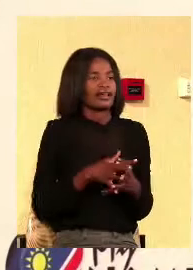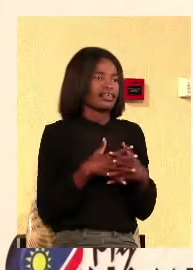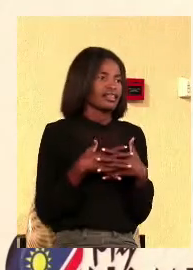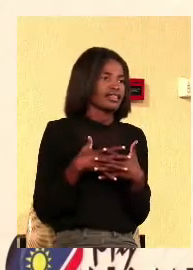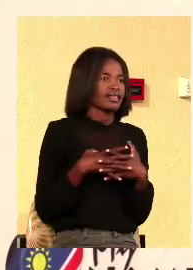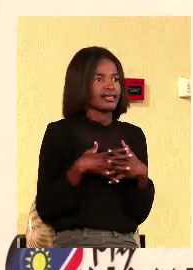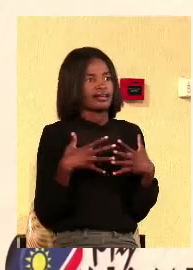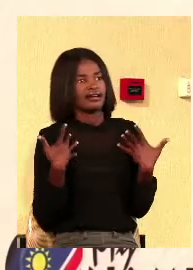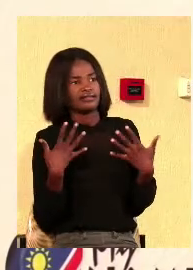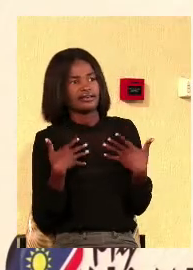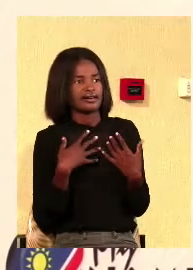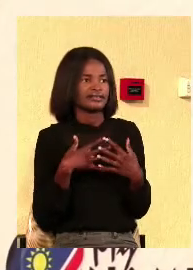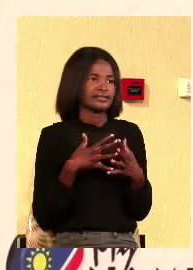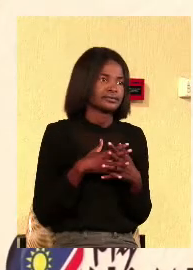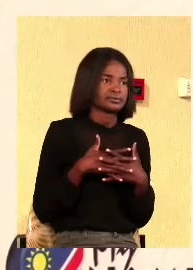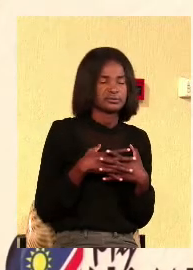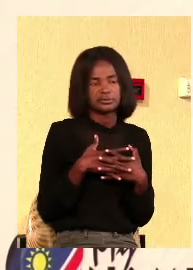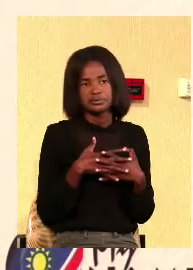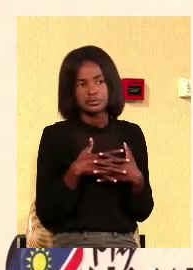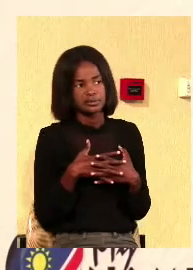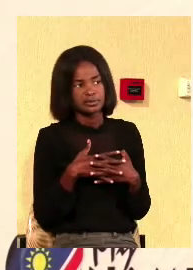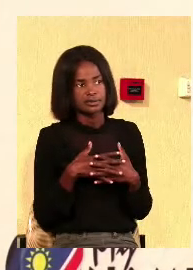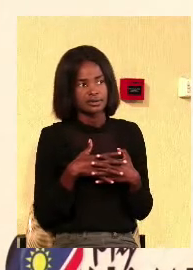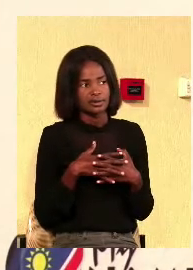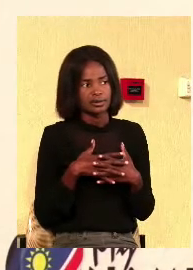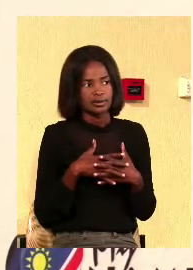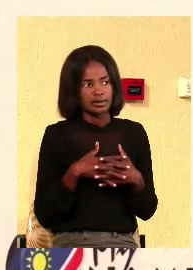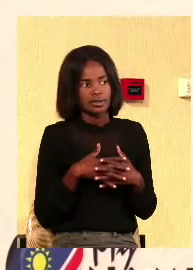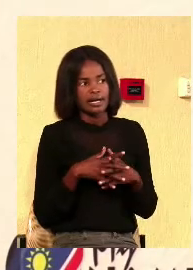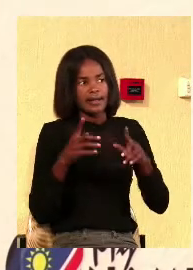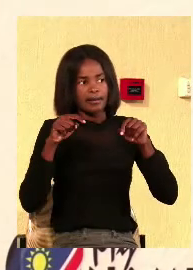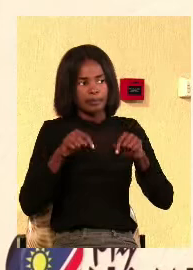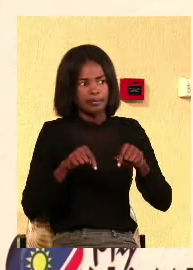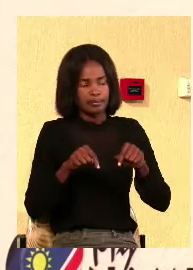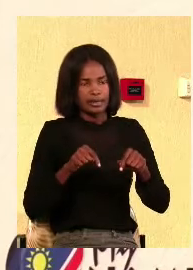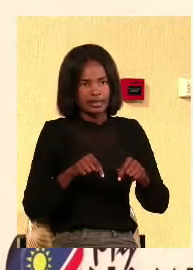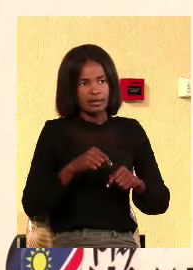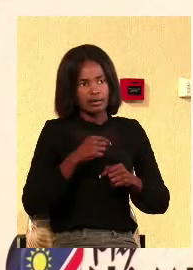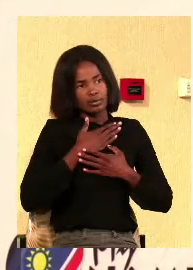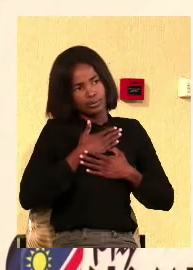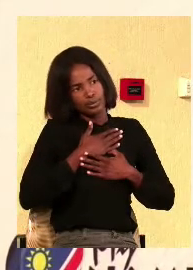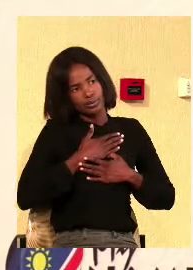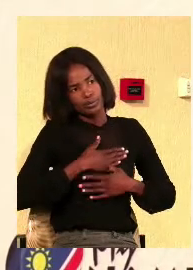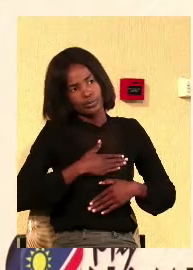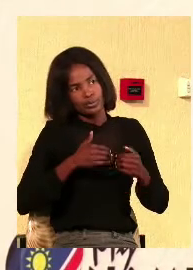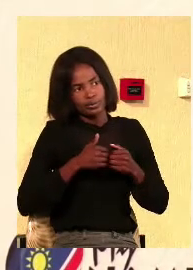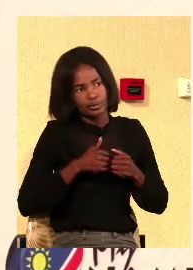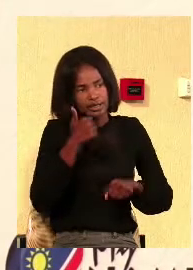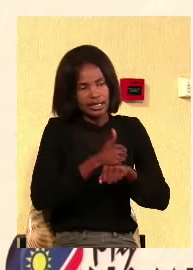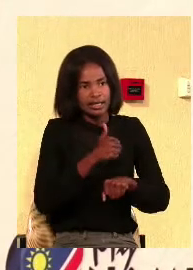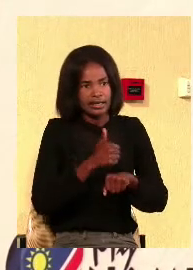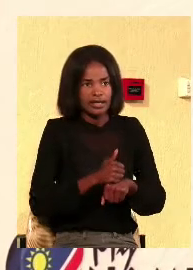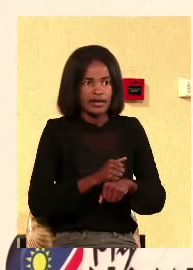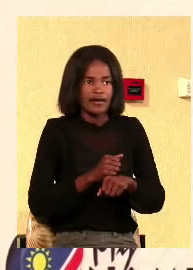but what we should do is I'm happy that the lockdown is going to take effect. We should